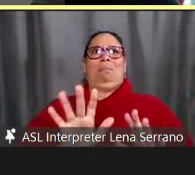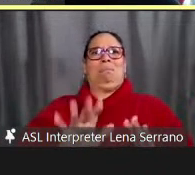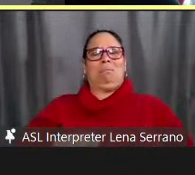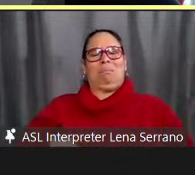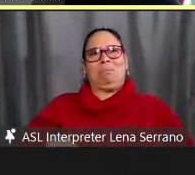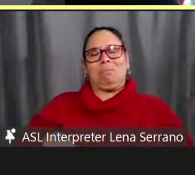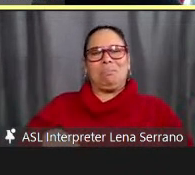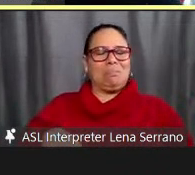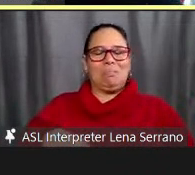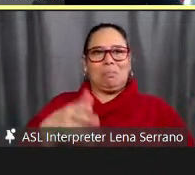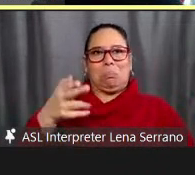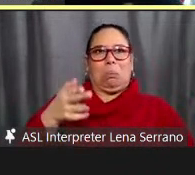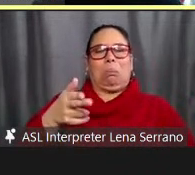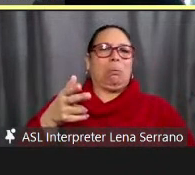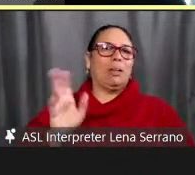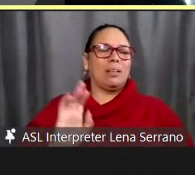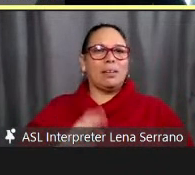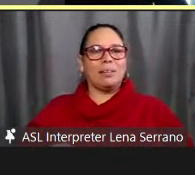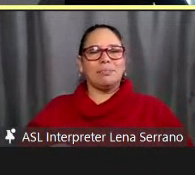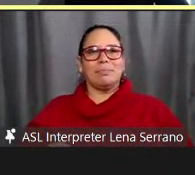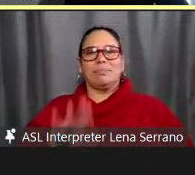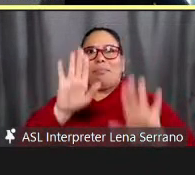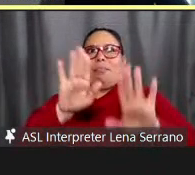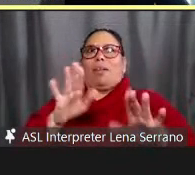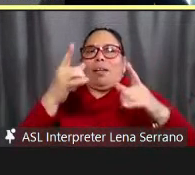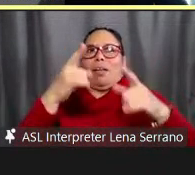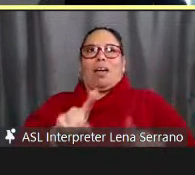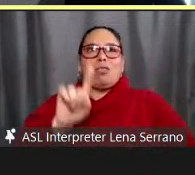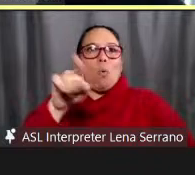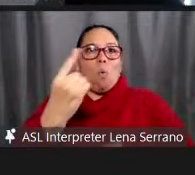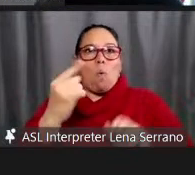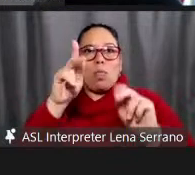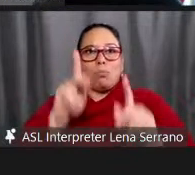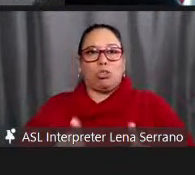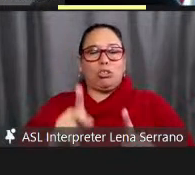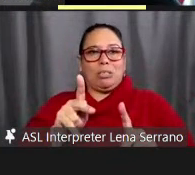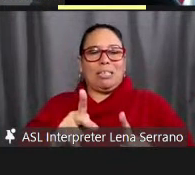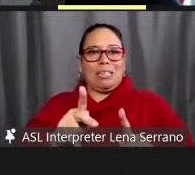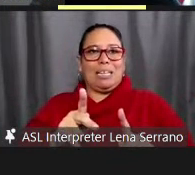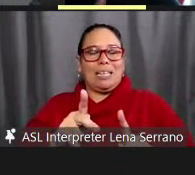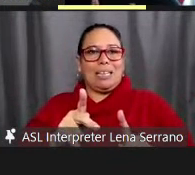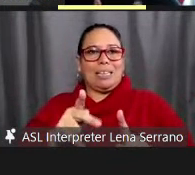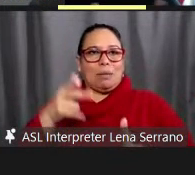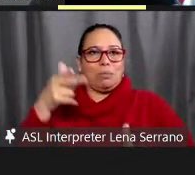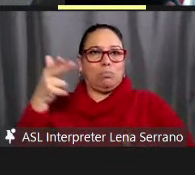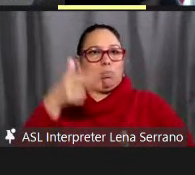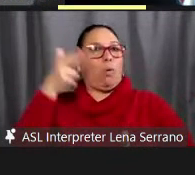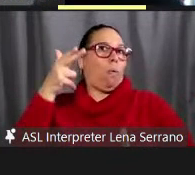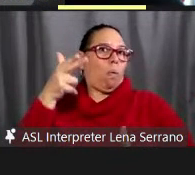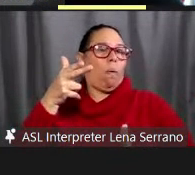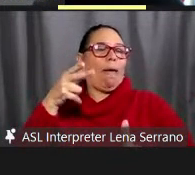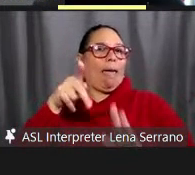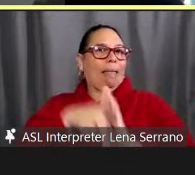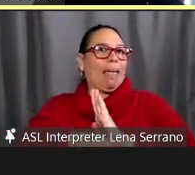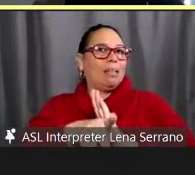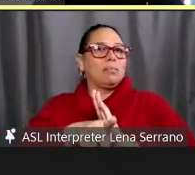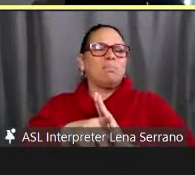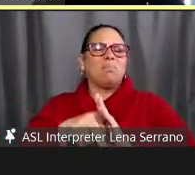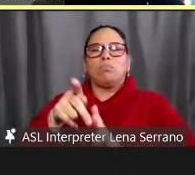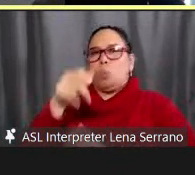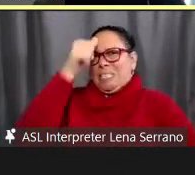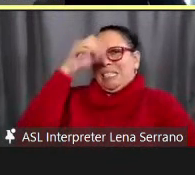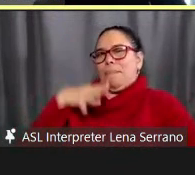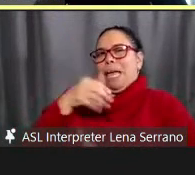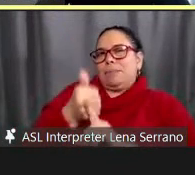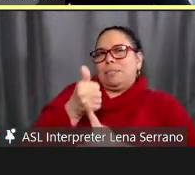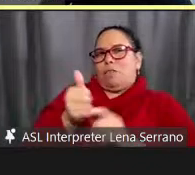and discharging it. Miraculously, the only individual that was hit by gunfire and ultimately killed was the assailant